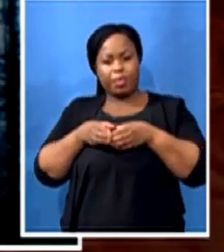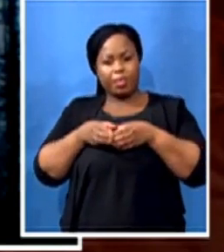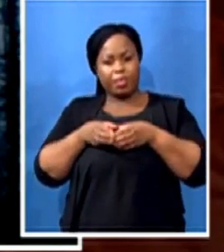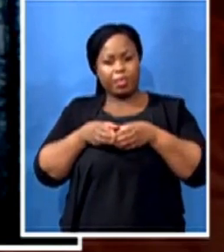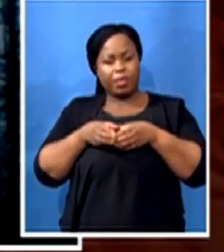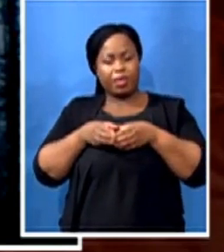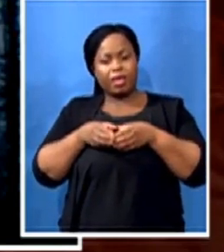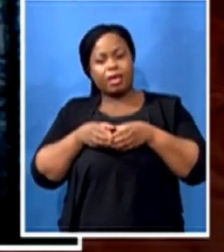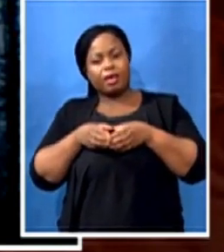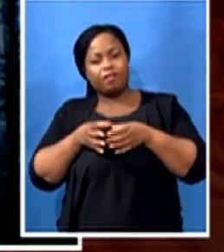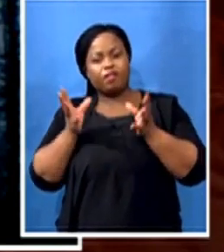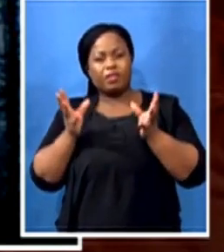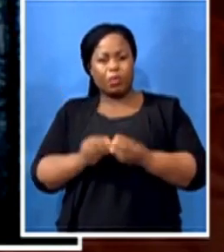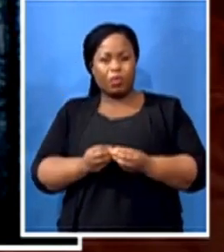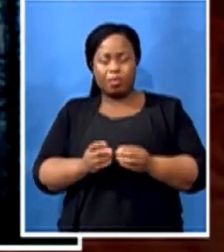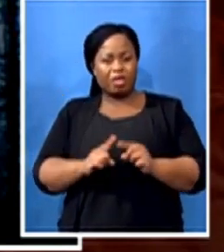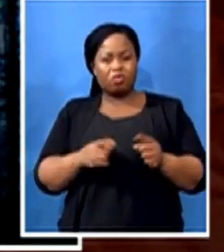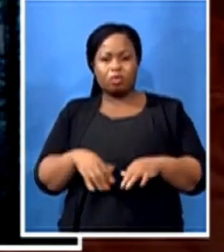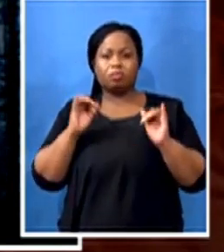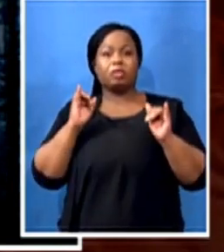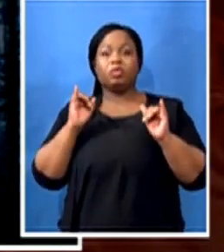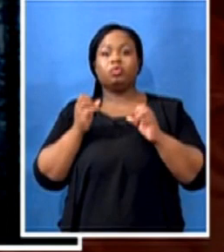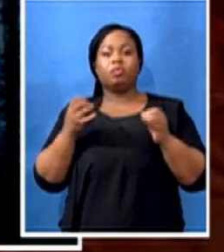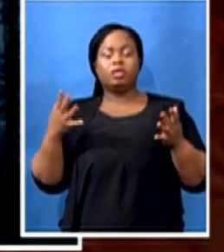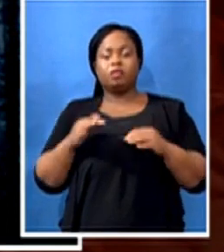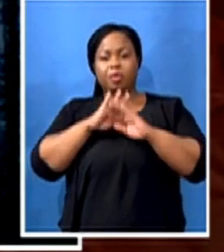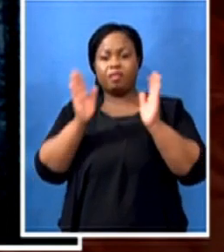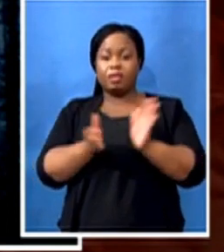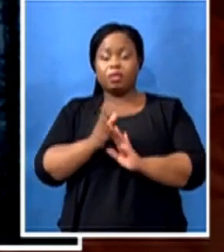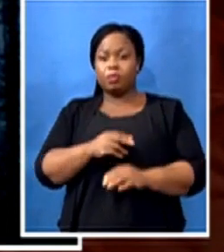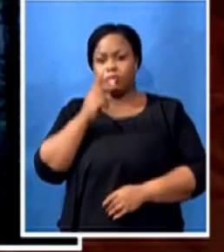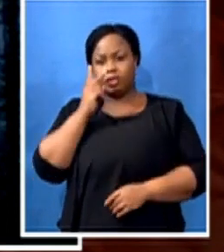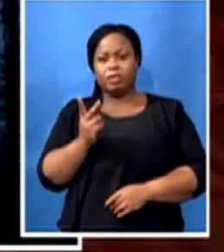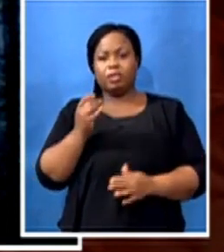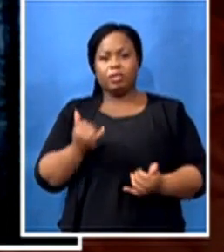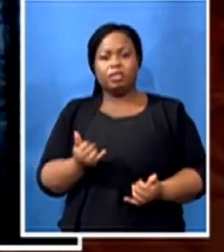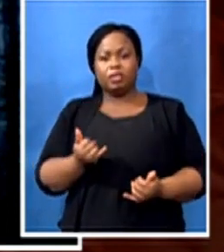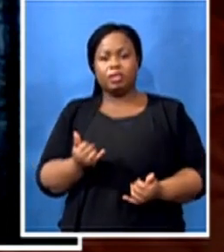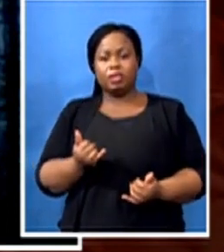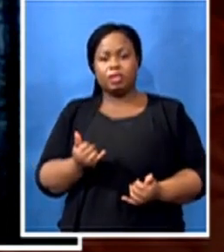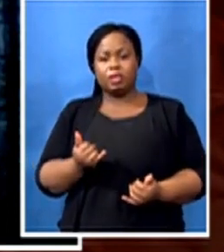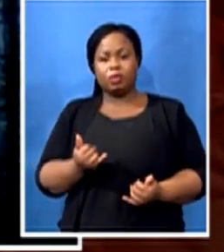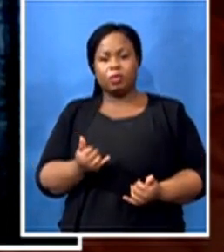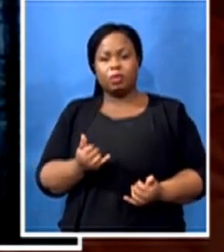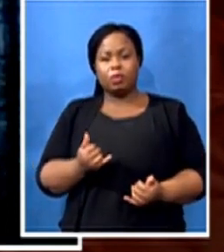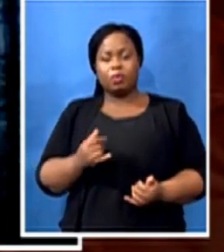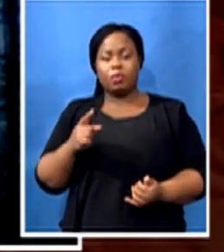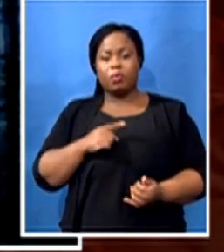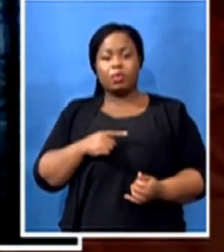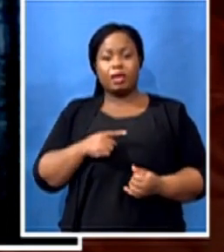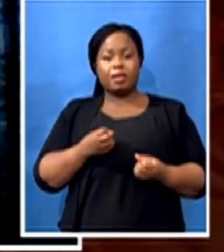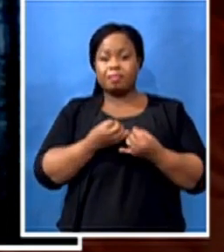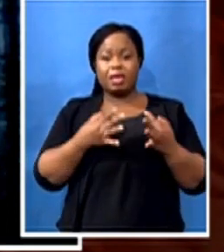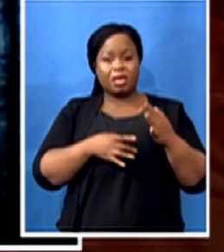is now being presented as something of a major breakthrough where the dynamics of politics is going to change completely.